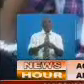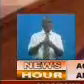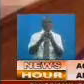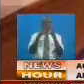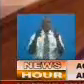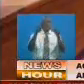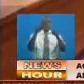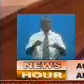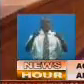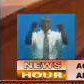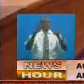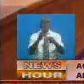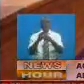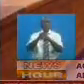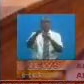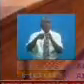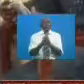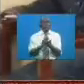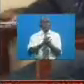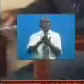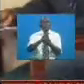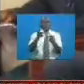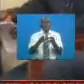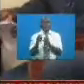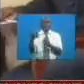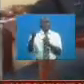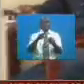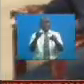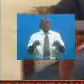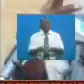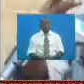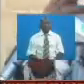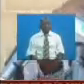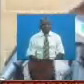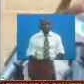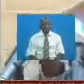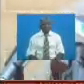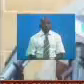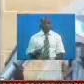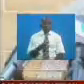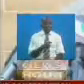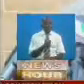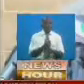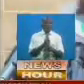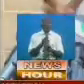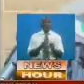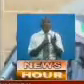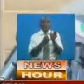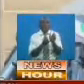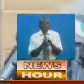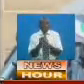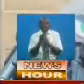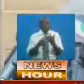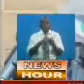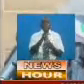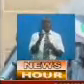public display of the names in 5 locations in all the 10 sub-metros. What will make up our street names? Some we're going to